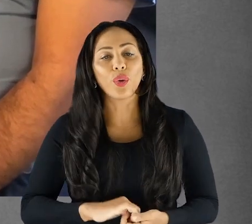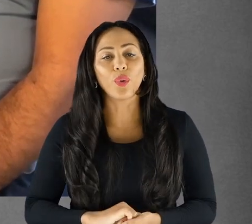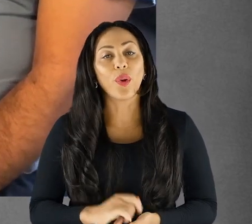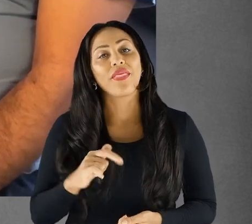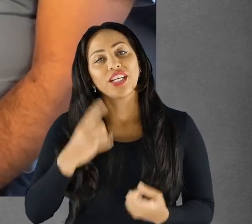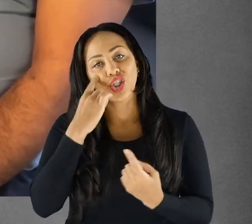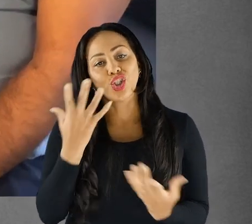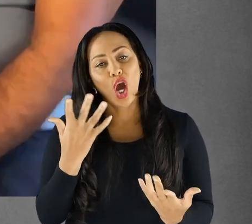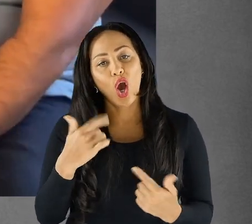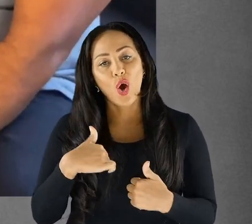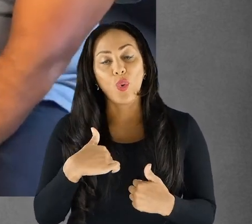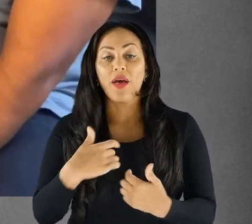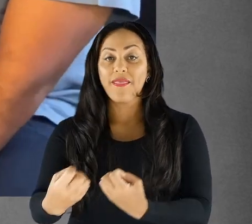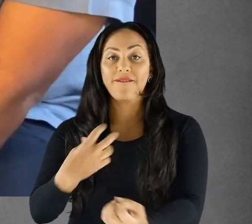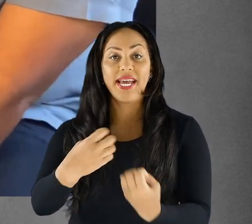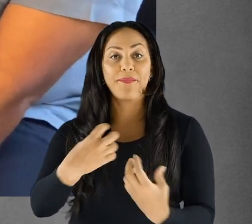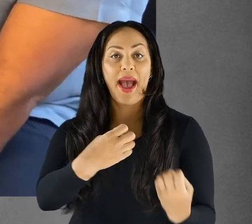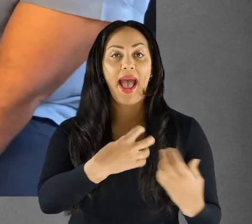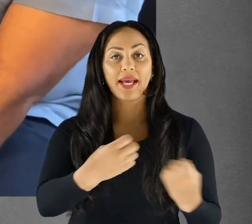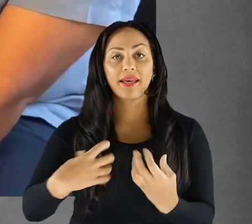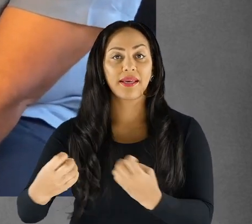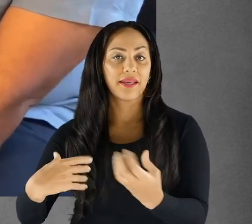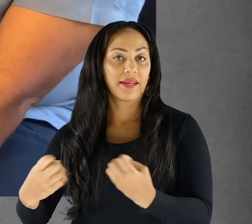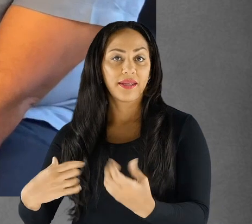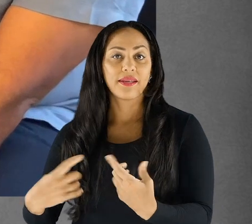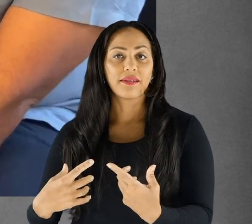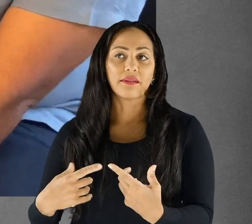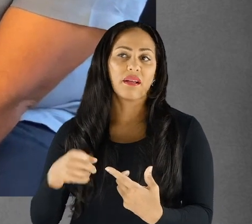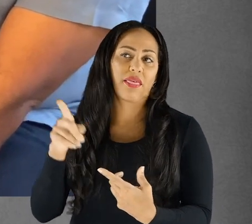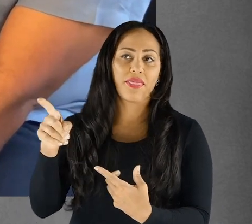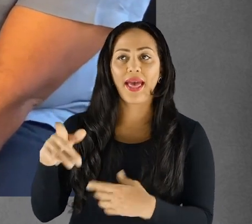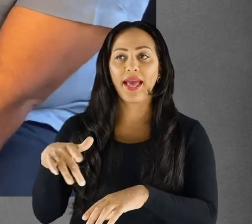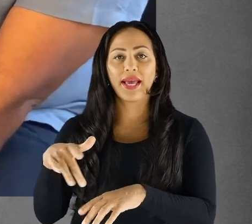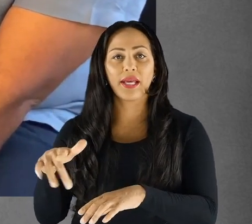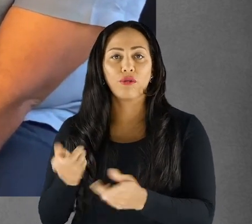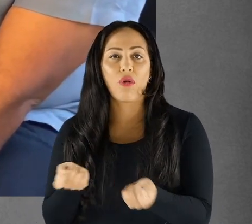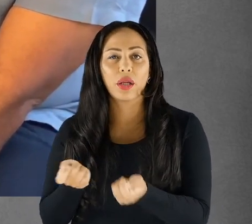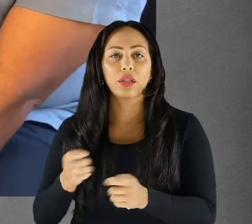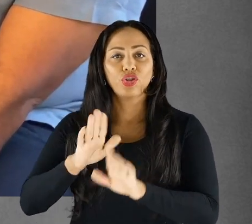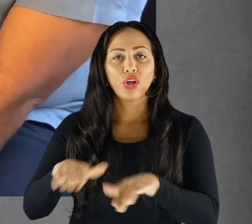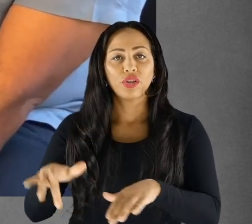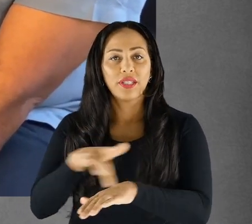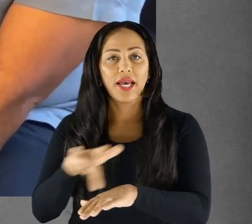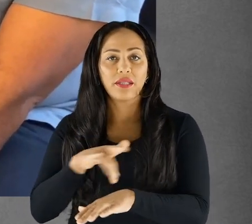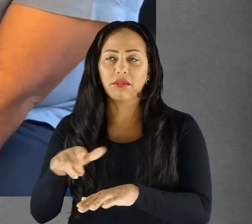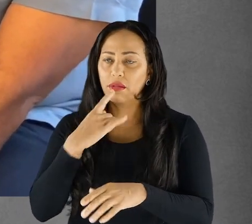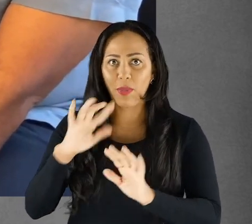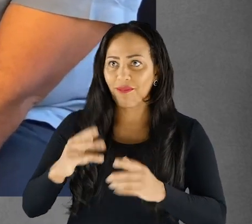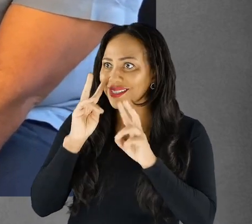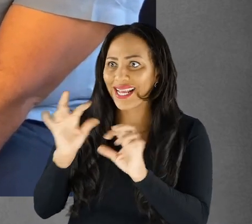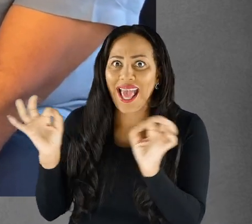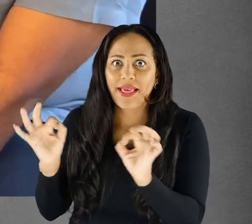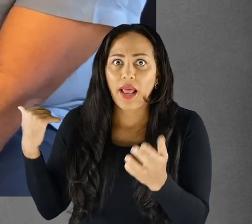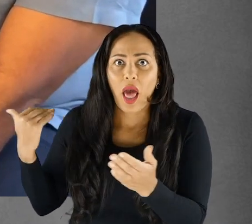show, which the feedback we had is that people, you know, who run children's theatres, like, we've not seen anything like it. It